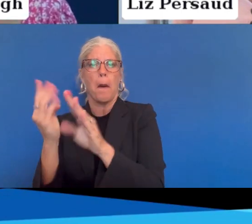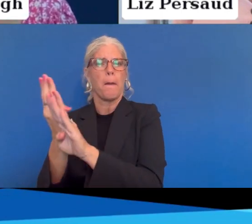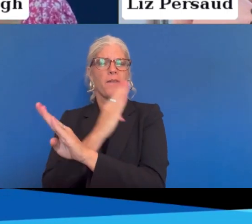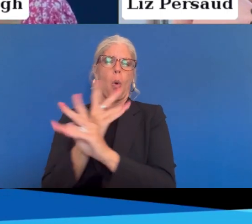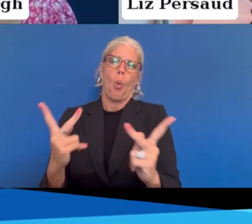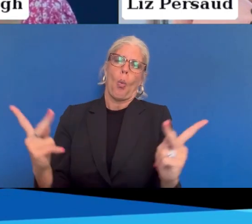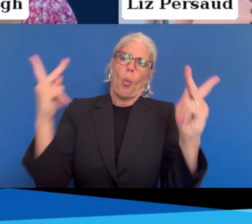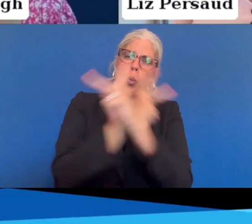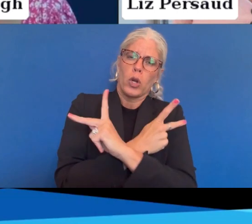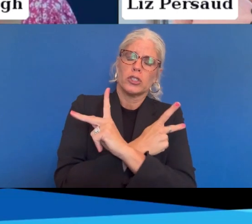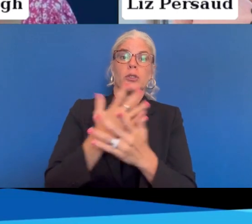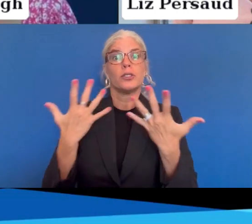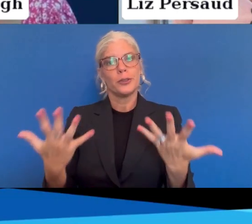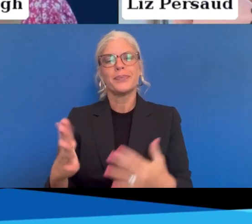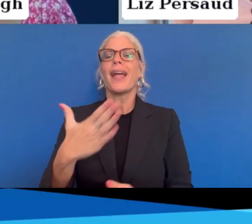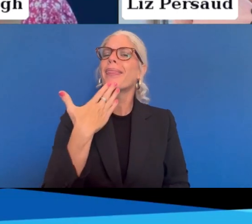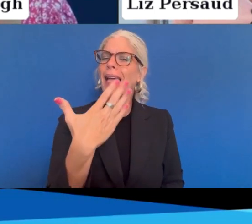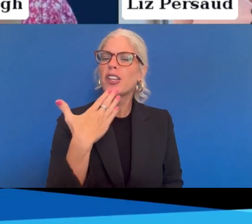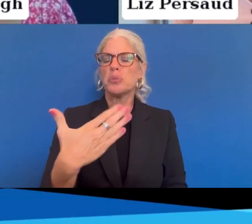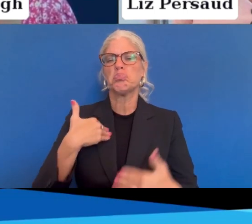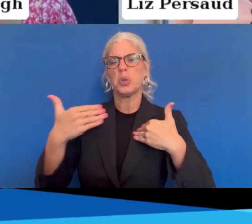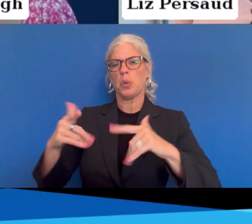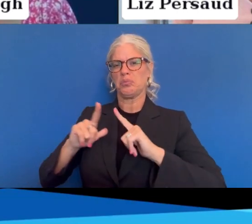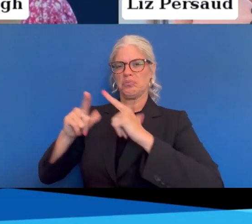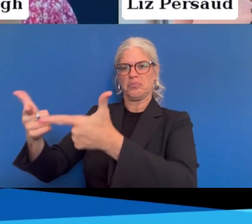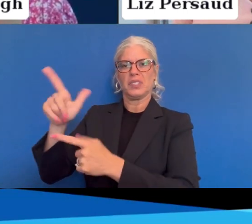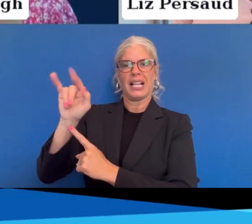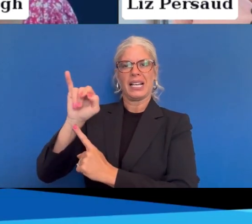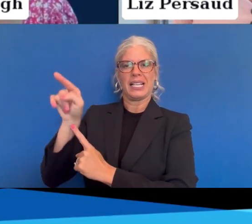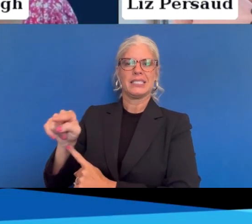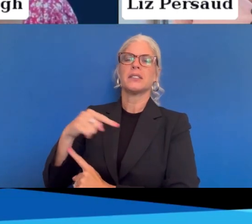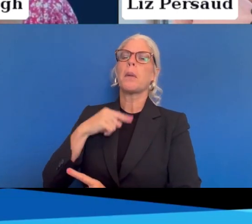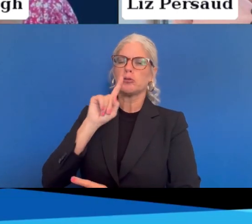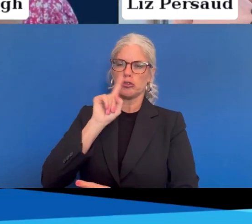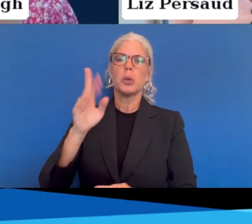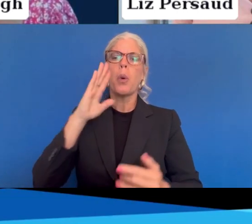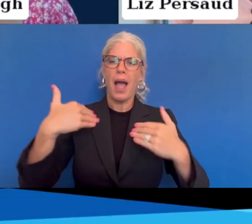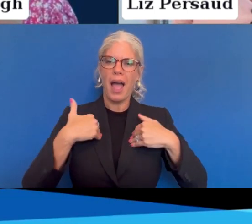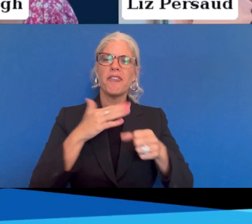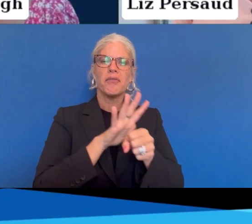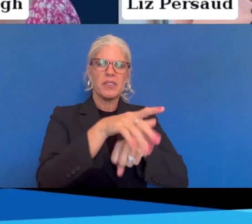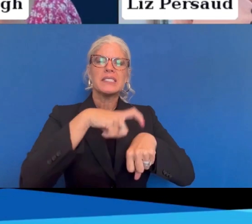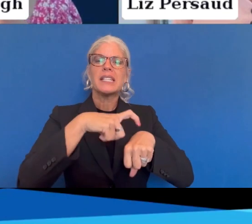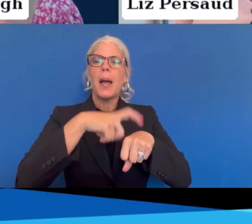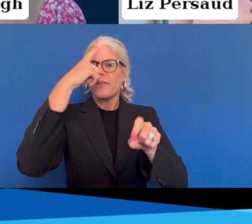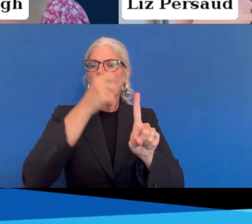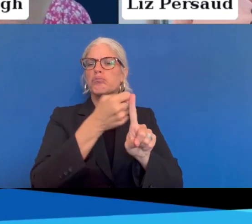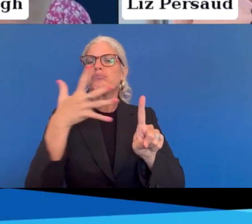be worse. So thank you, and I'll turn it over to Liz, and I'm sure we'll have time for other discussion.